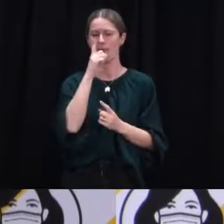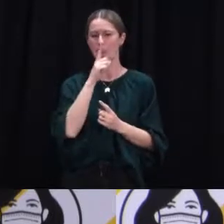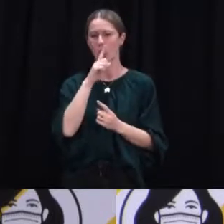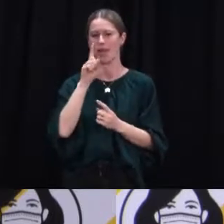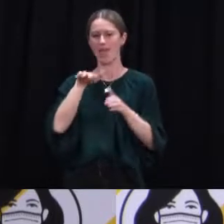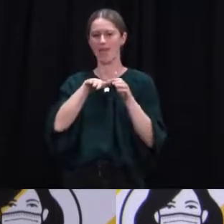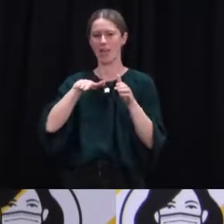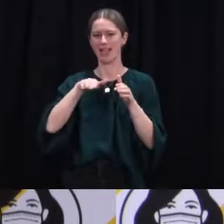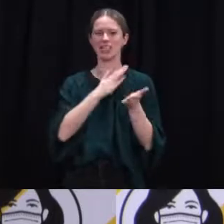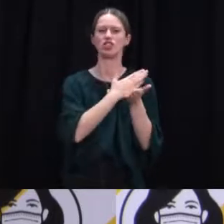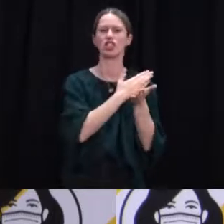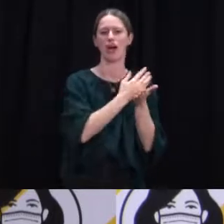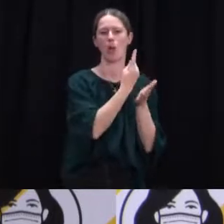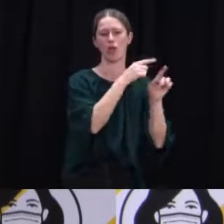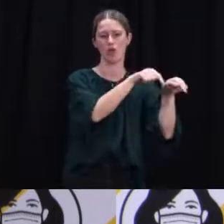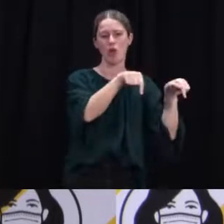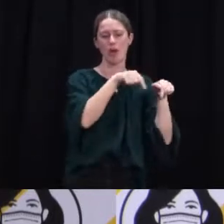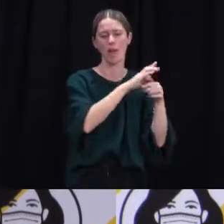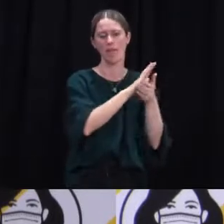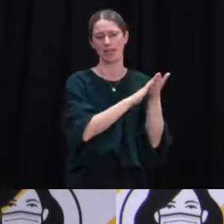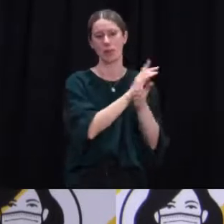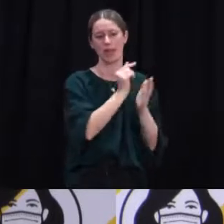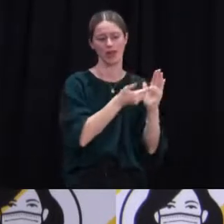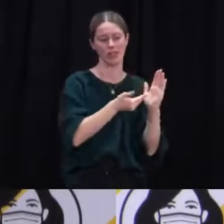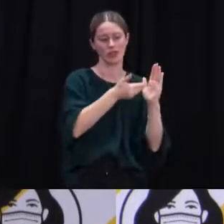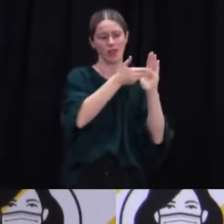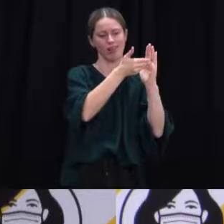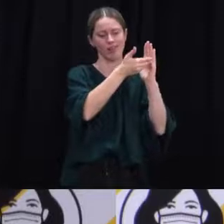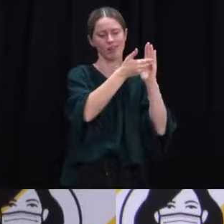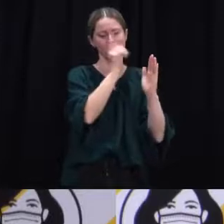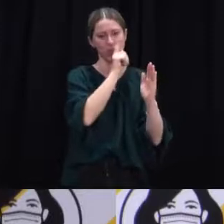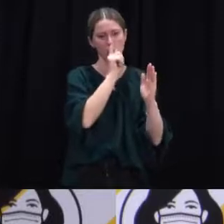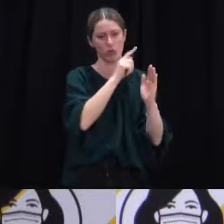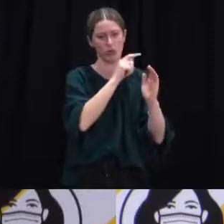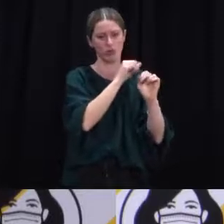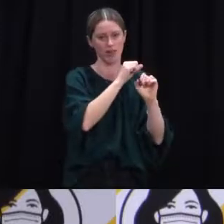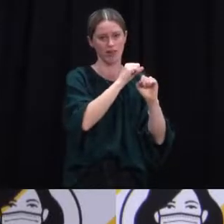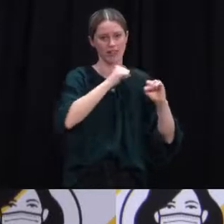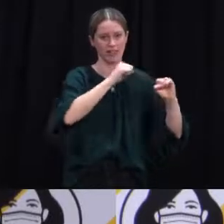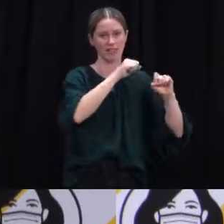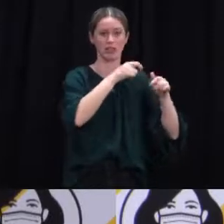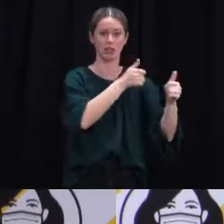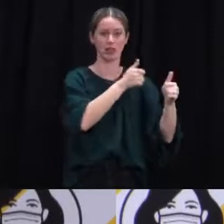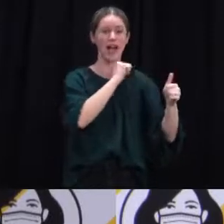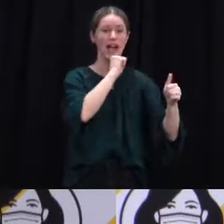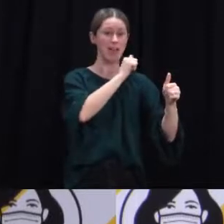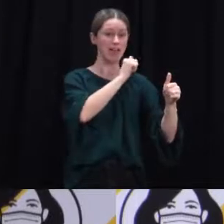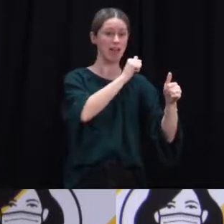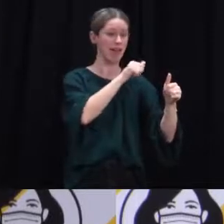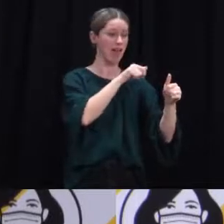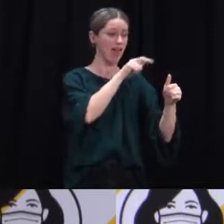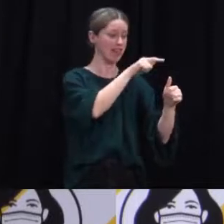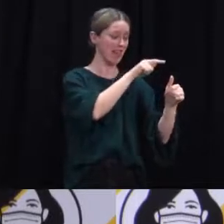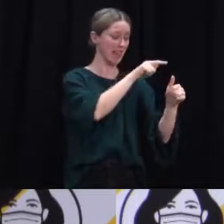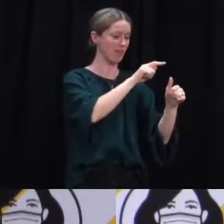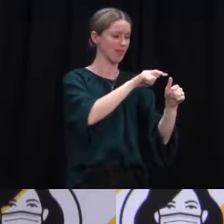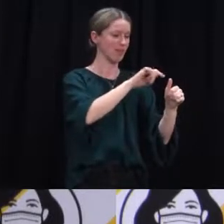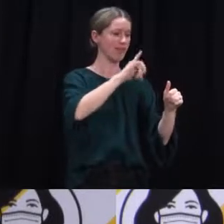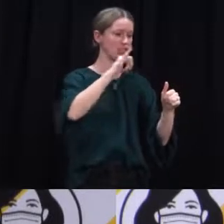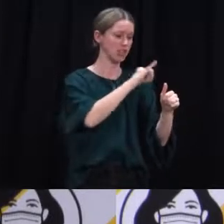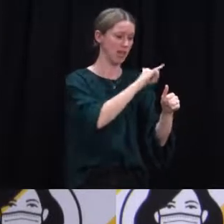correlation between cases and rooms. So we are seeing multiple cases within the same family bubble, and in many cases they share a room, so that allows us